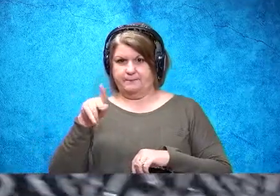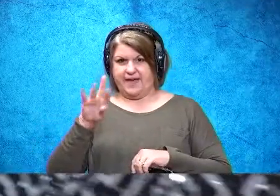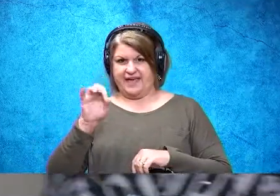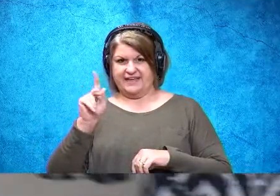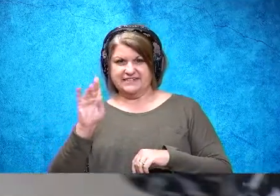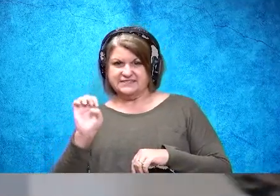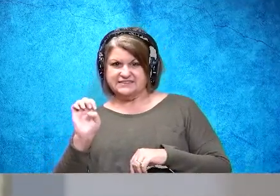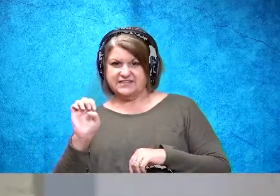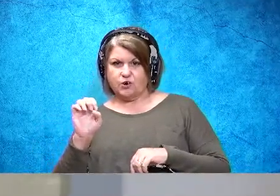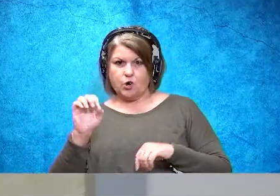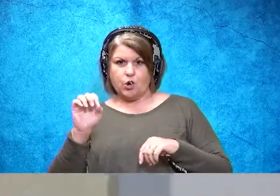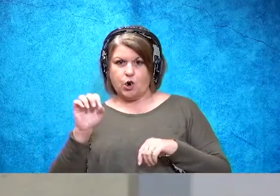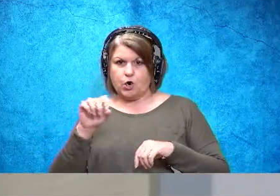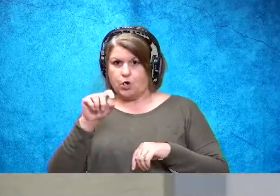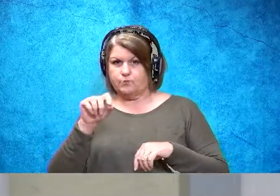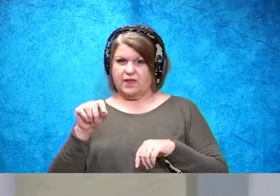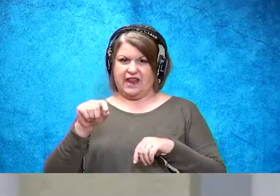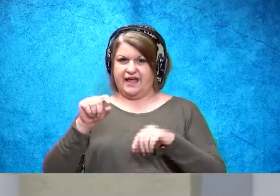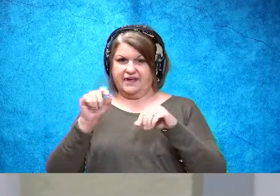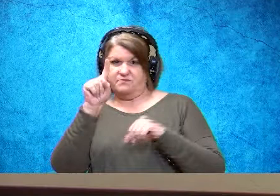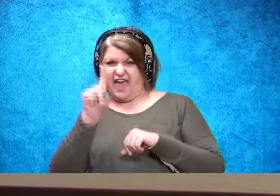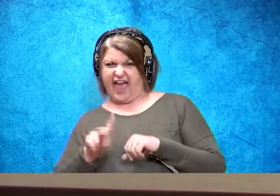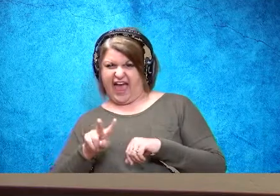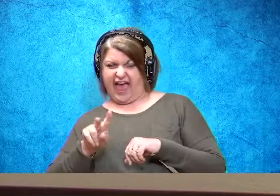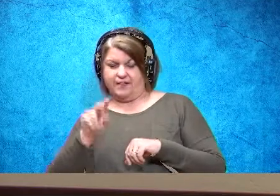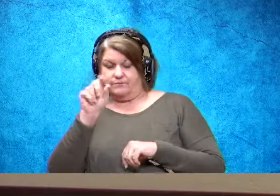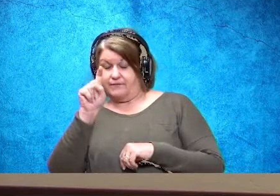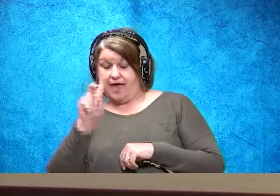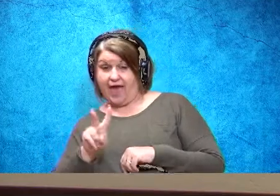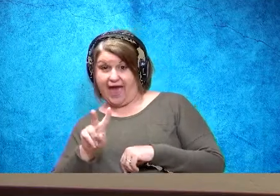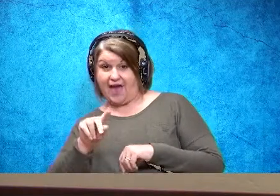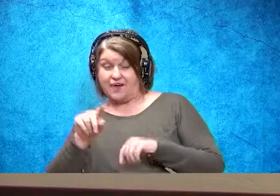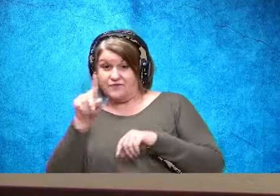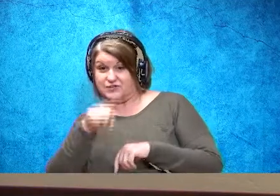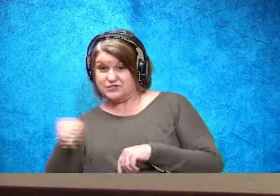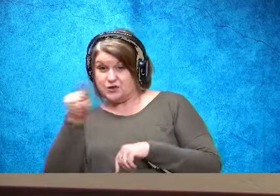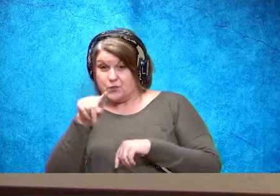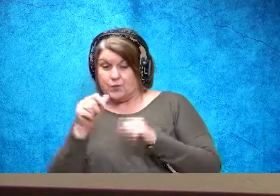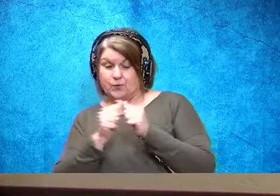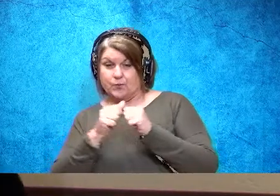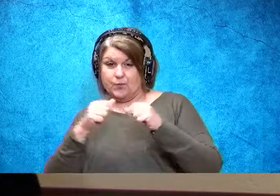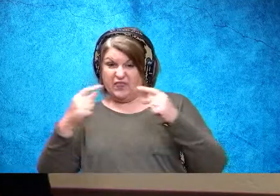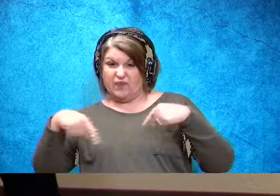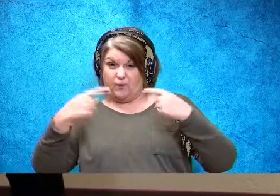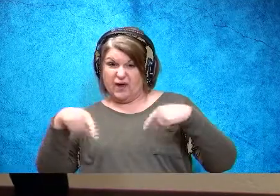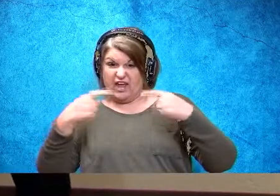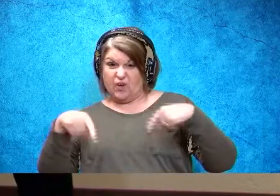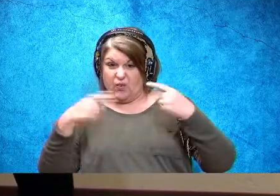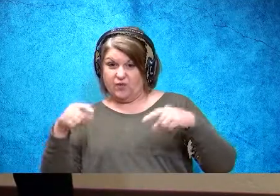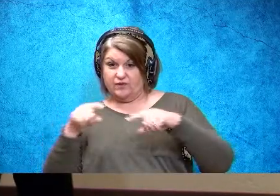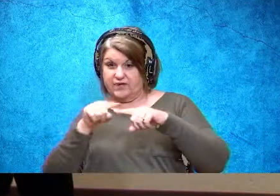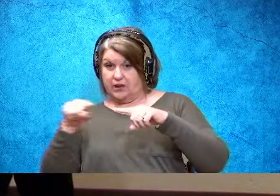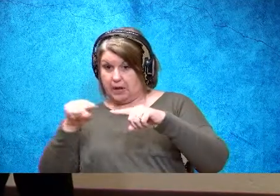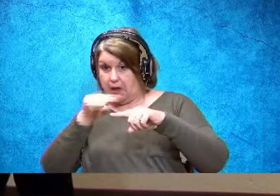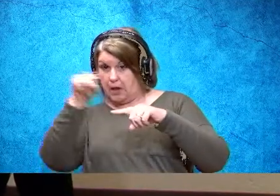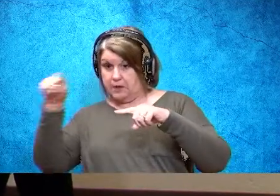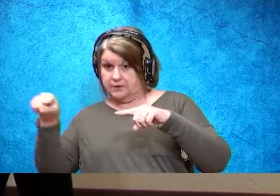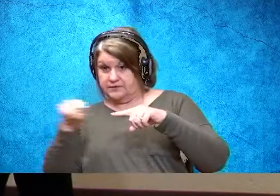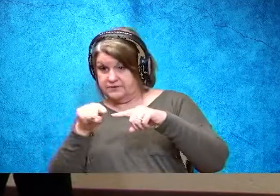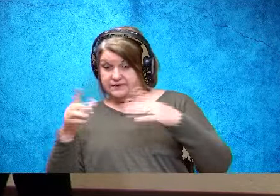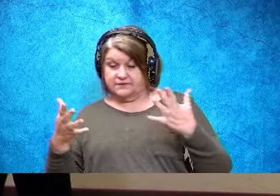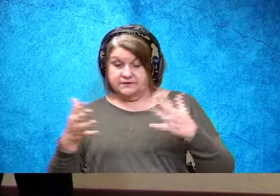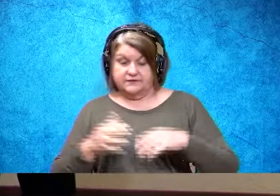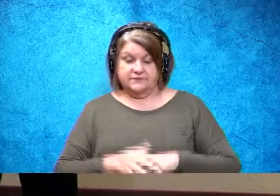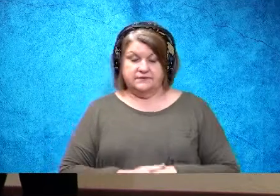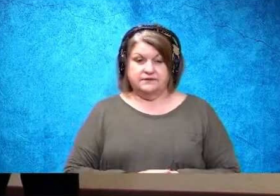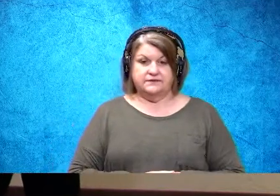some wheels on them? Maybe you want to do a circle, like a wheel at the bottom. Okay, if you want to do that,